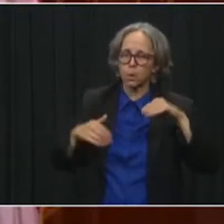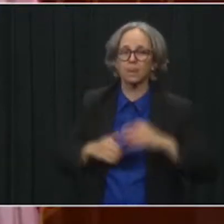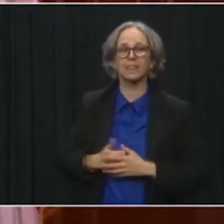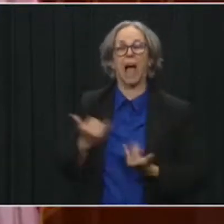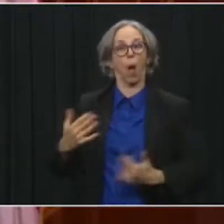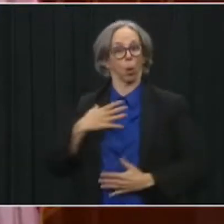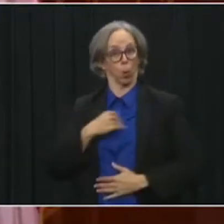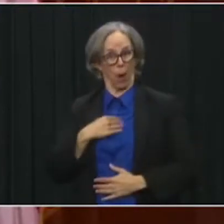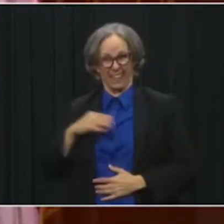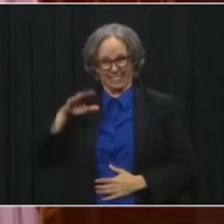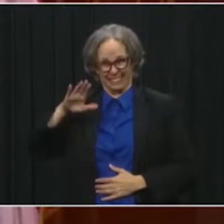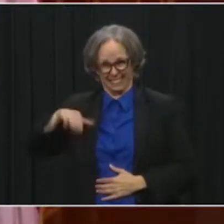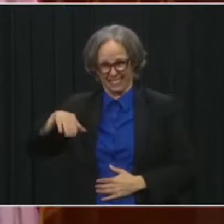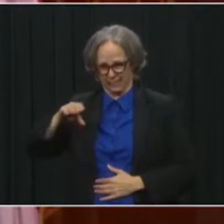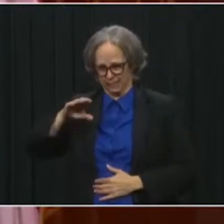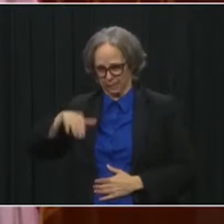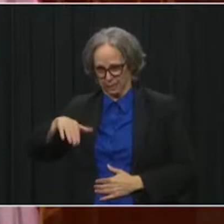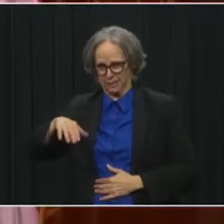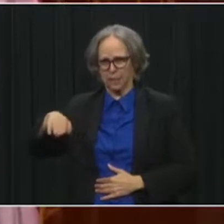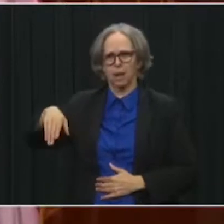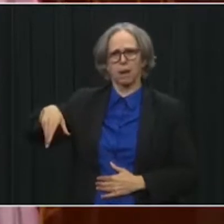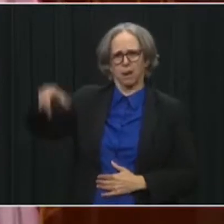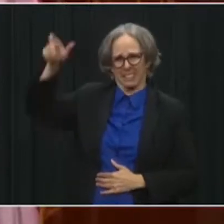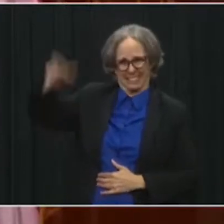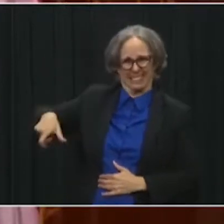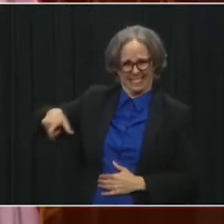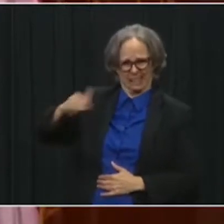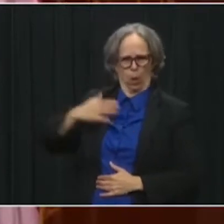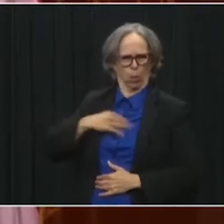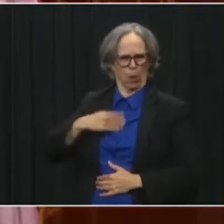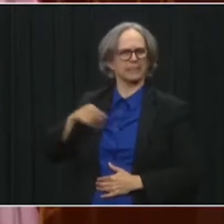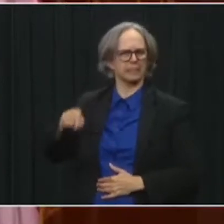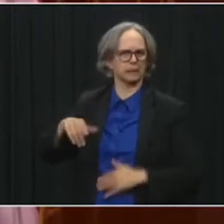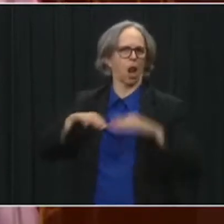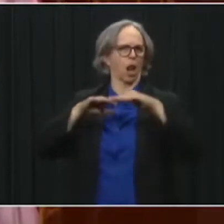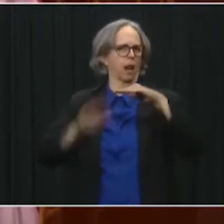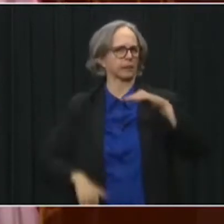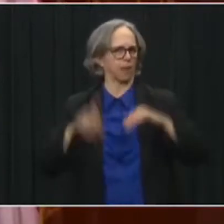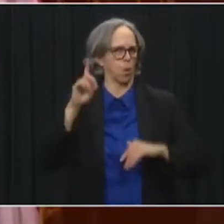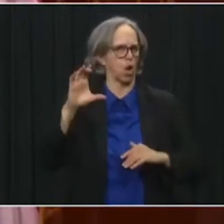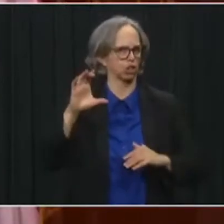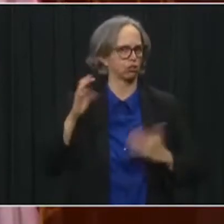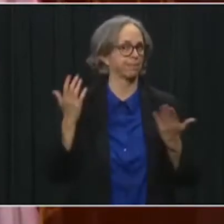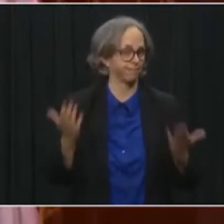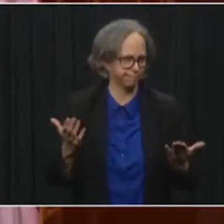are in blue are above 100. If you look at the rest of them,